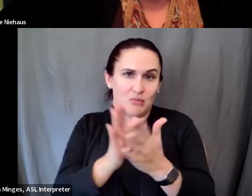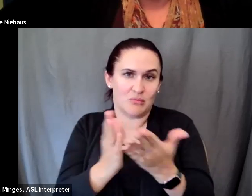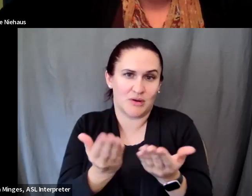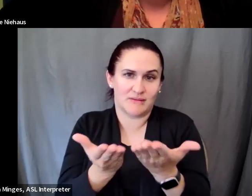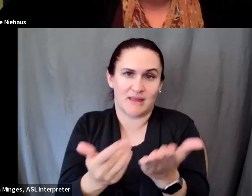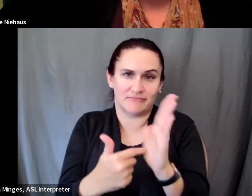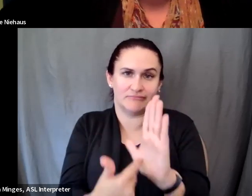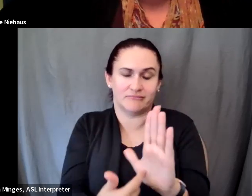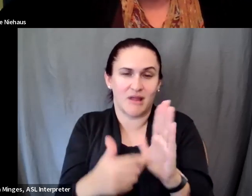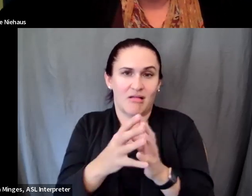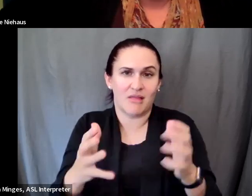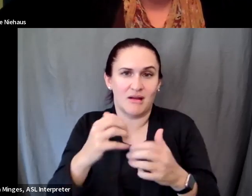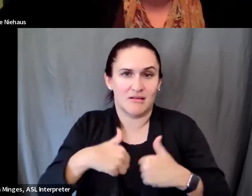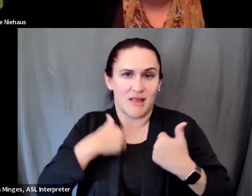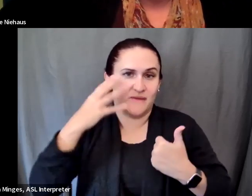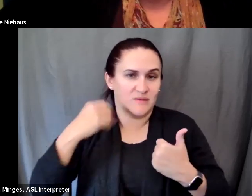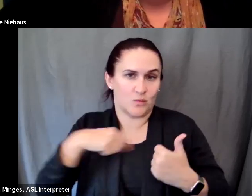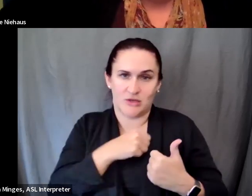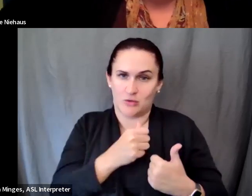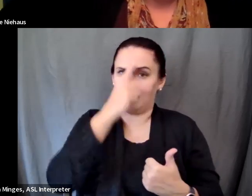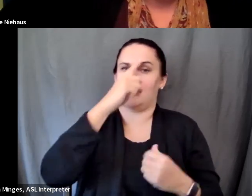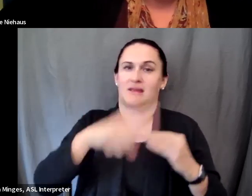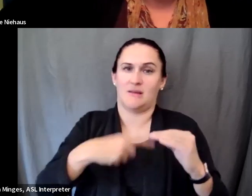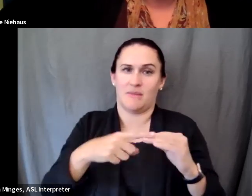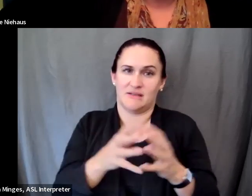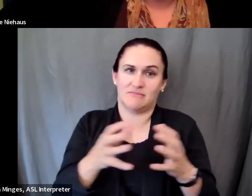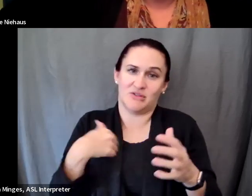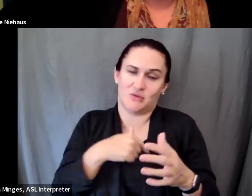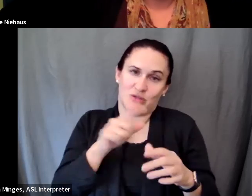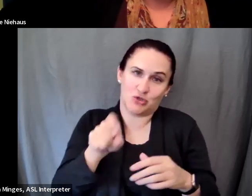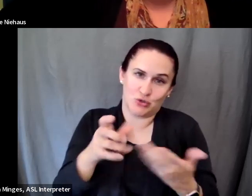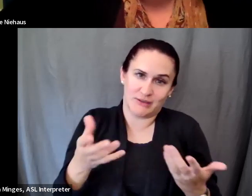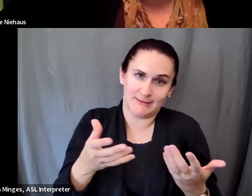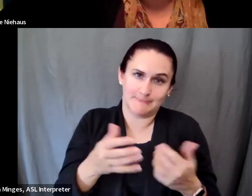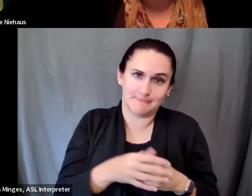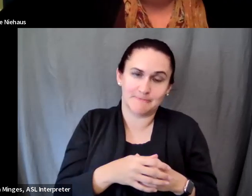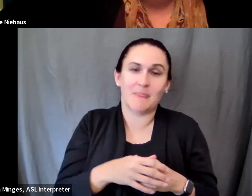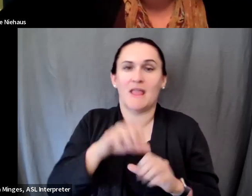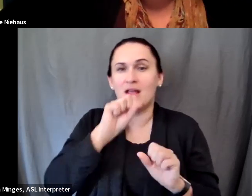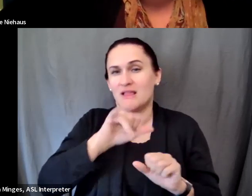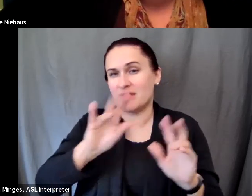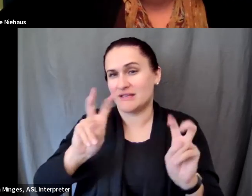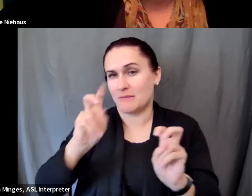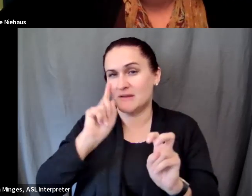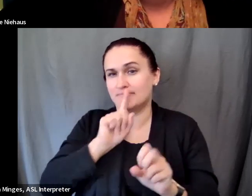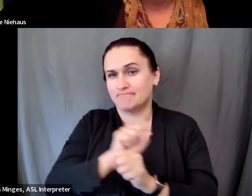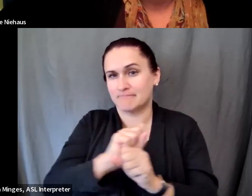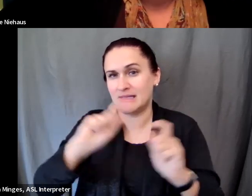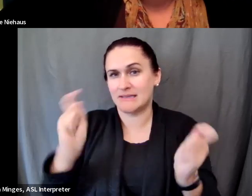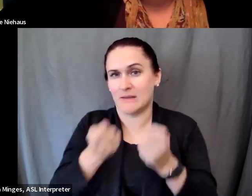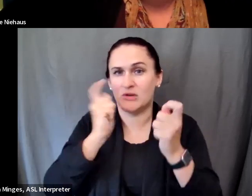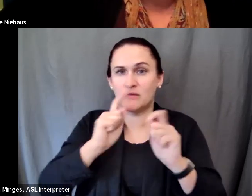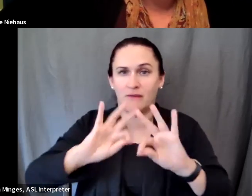a lot of life experiences that we don't think about as much as we should. And I love the title because it really is a celebration of